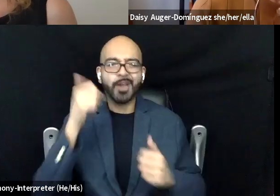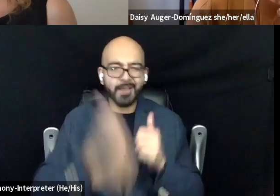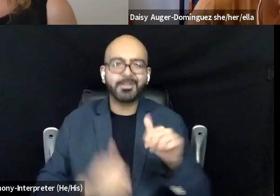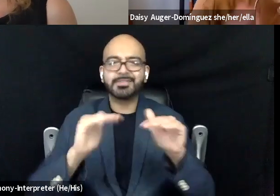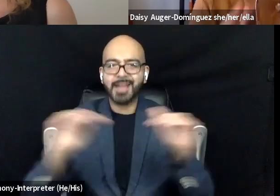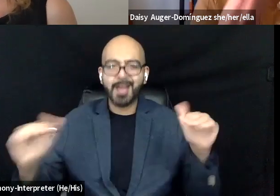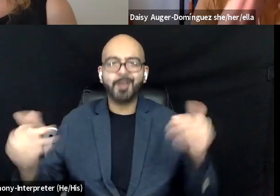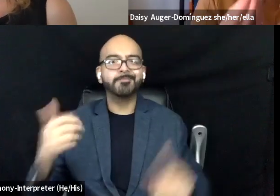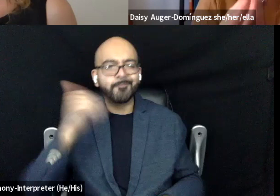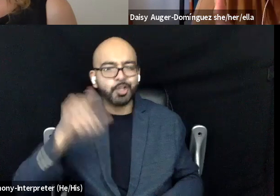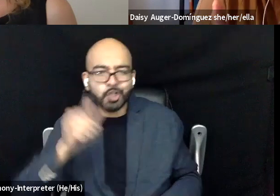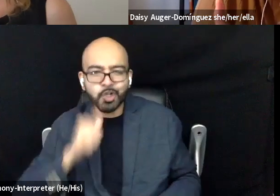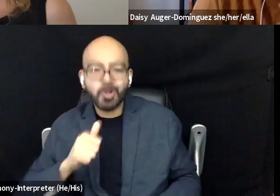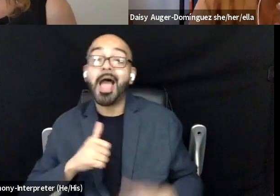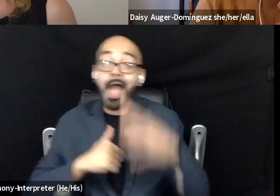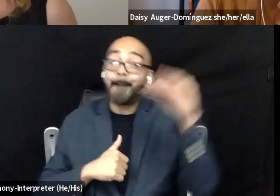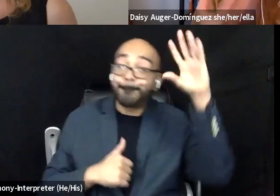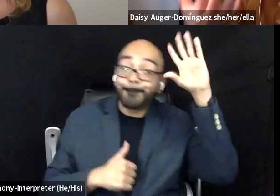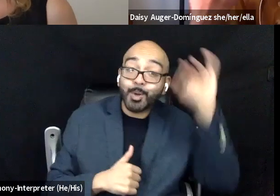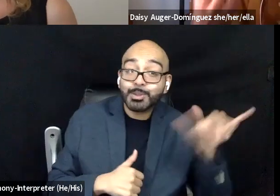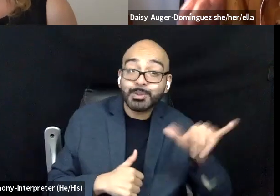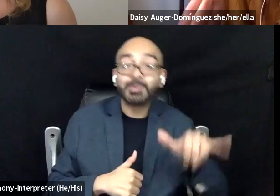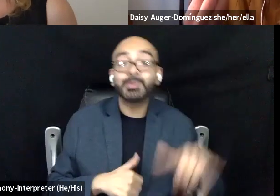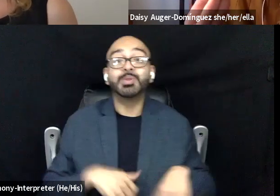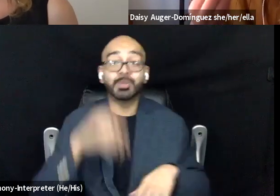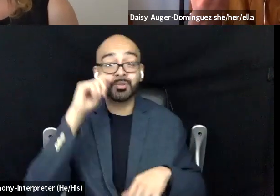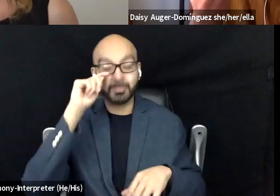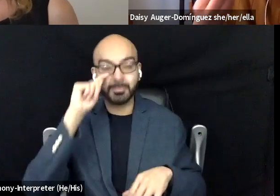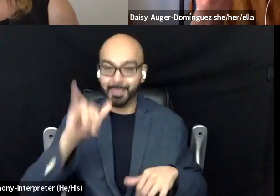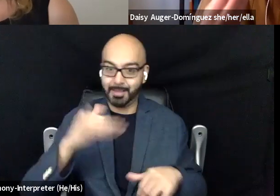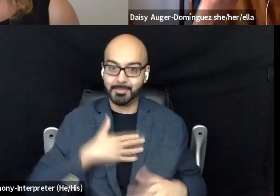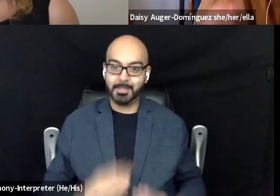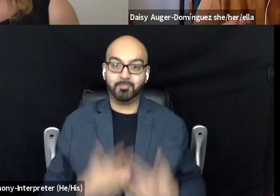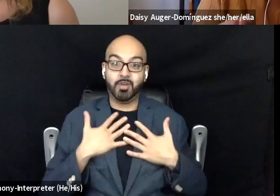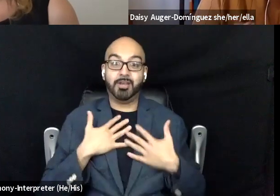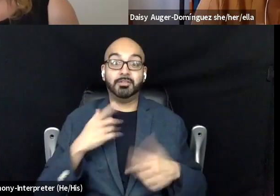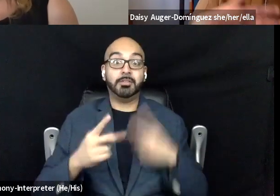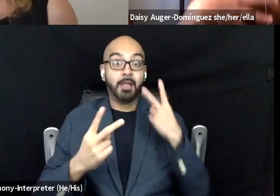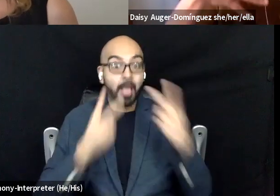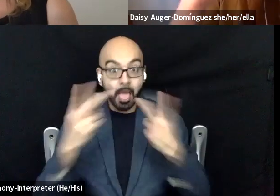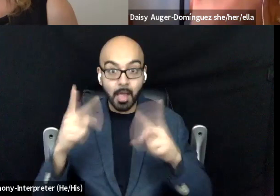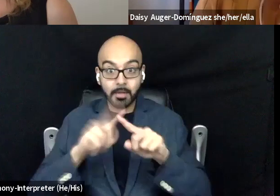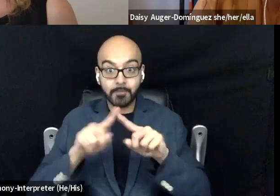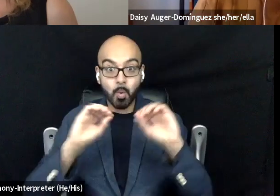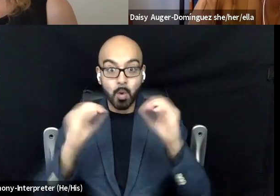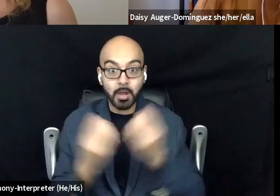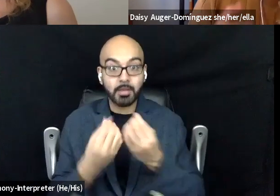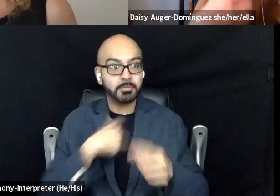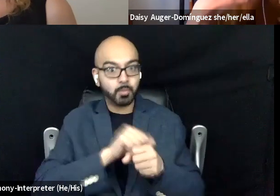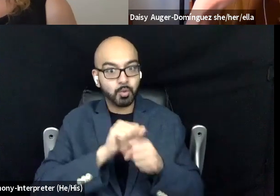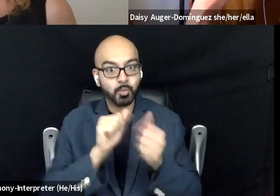as well. So that's my inspiration. And when I see the organizations that I work with, when I see the employees that I work